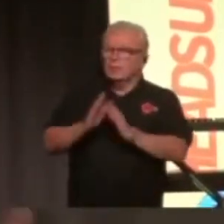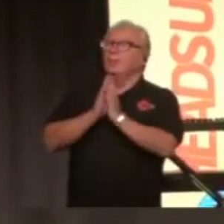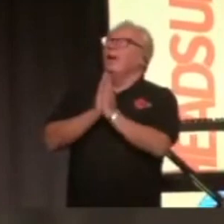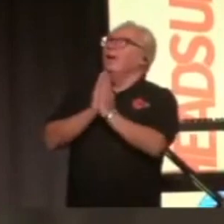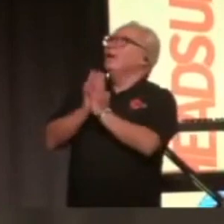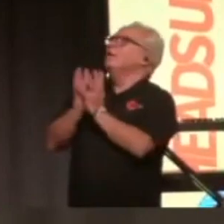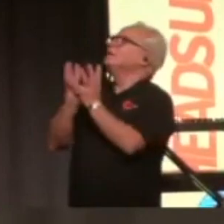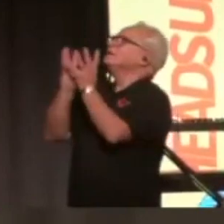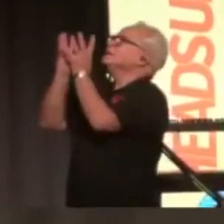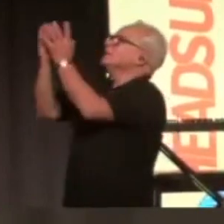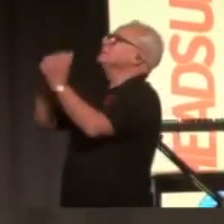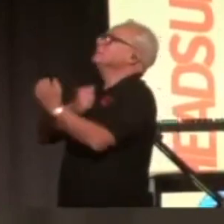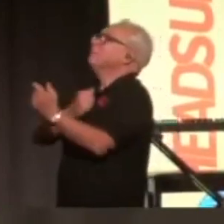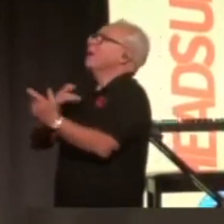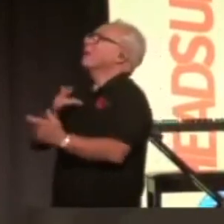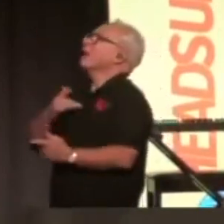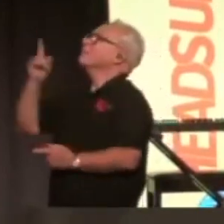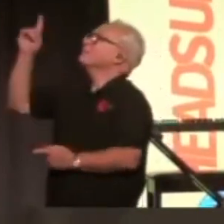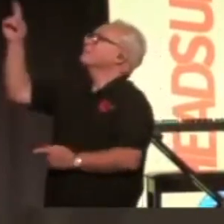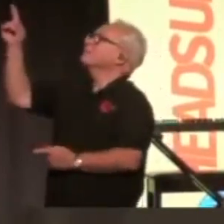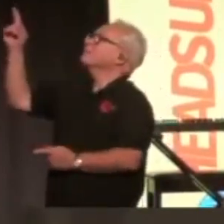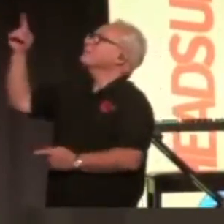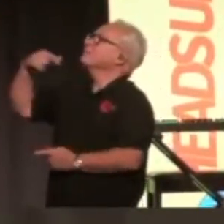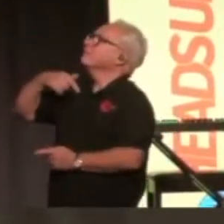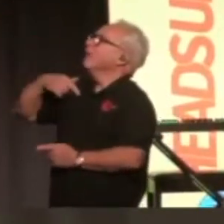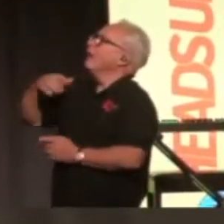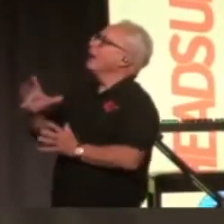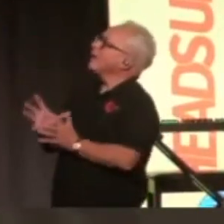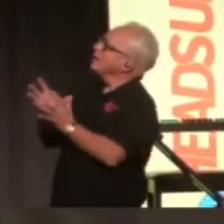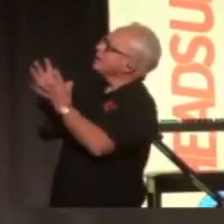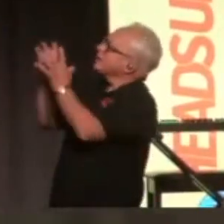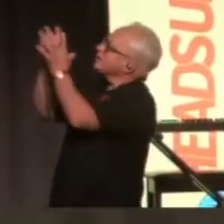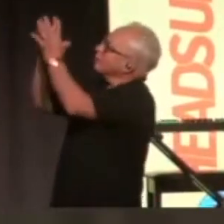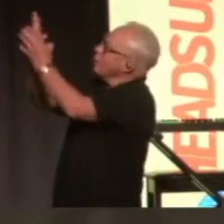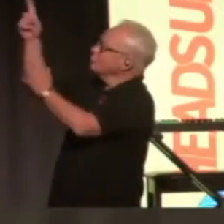King of my life, I crown thee now.